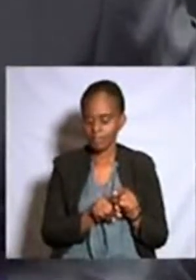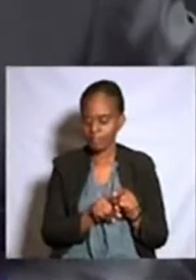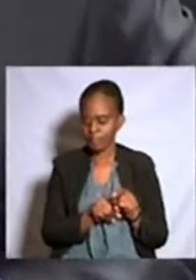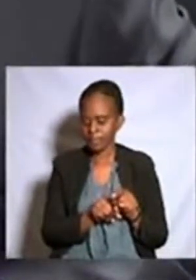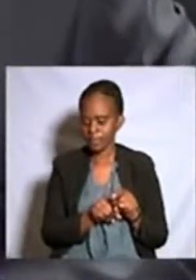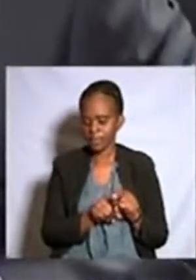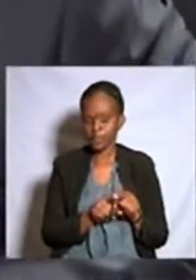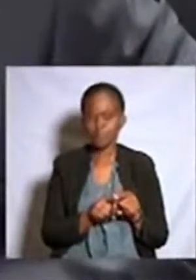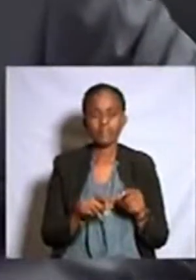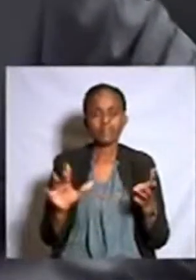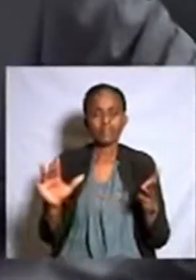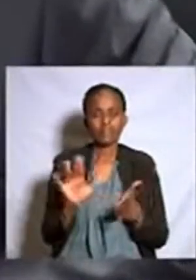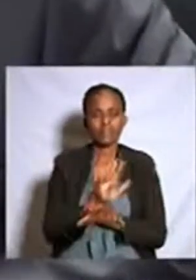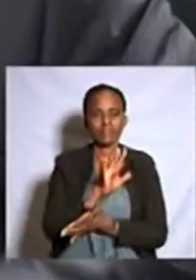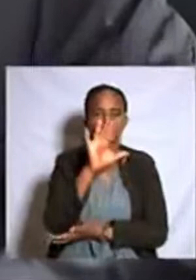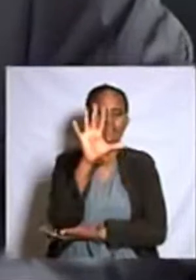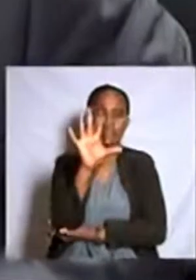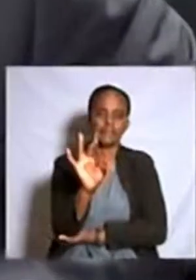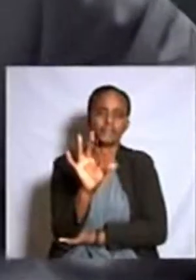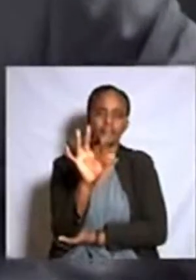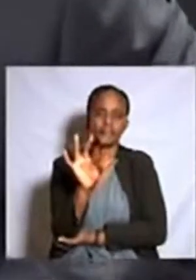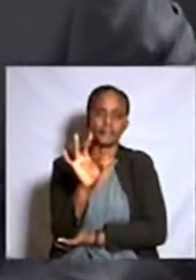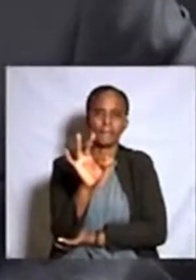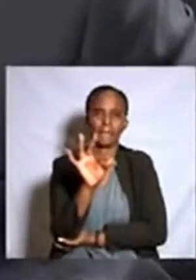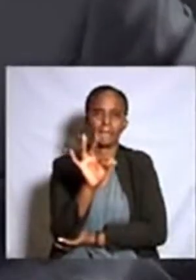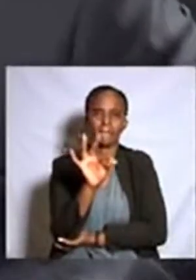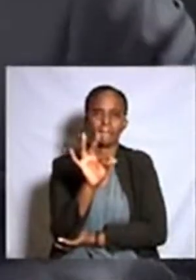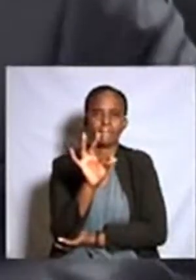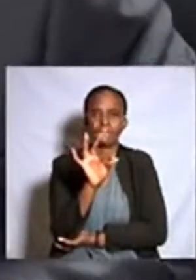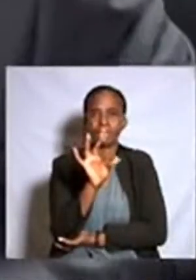page 9.